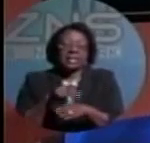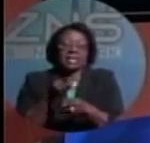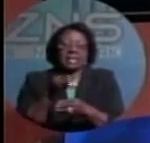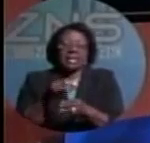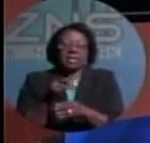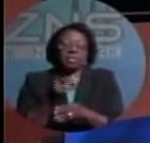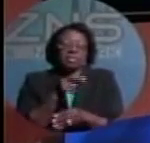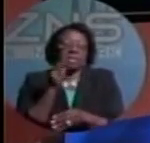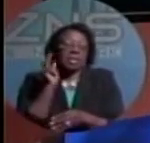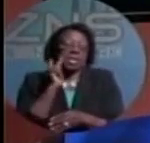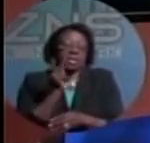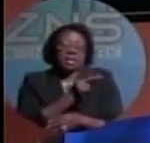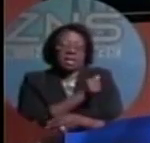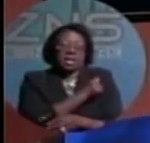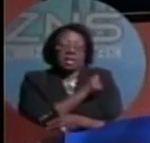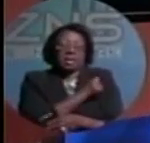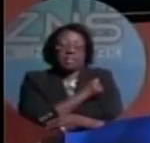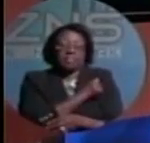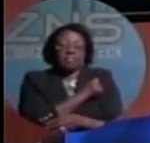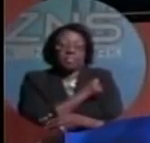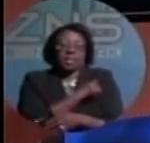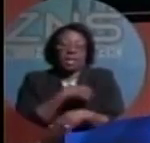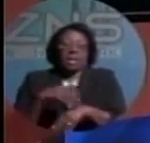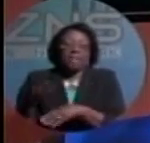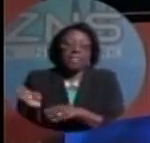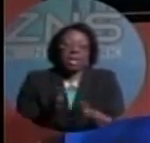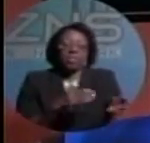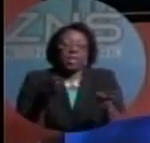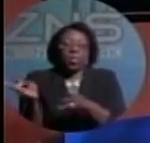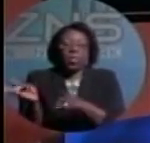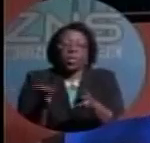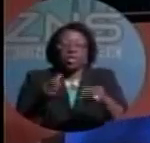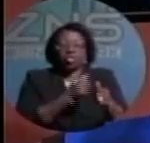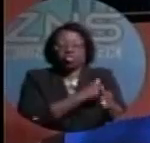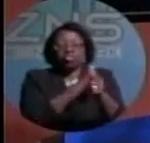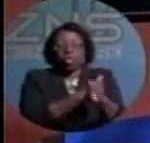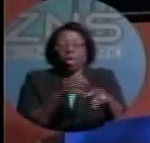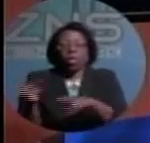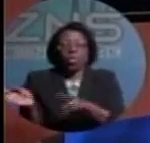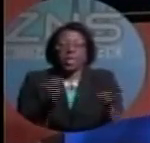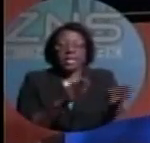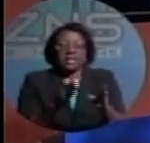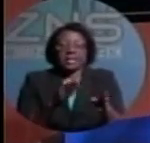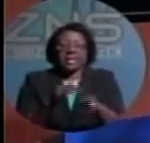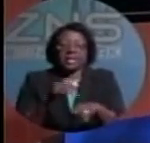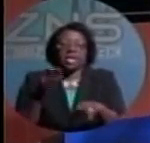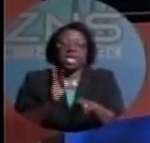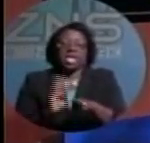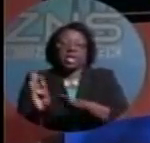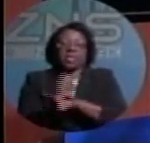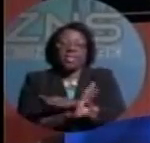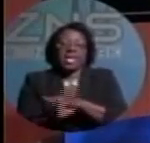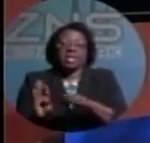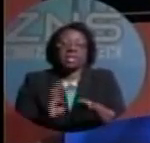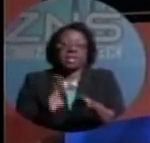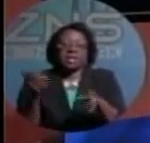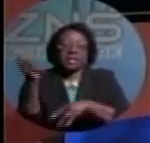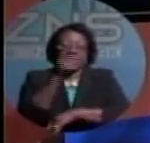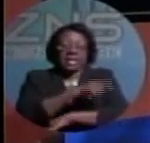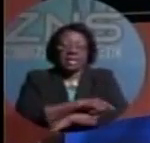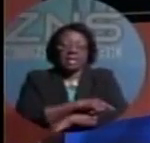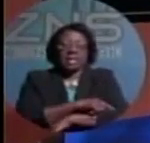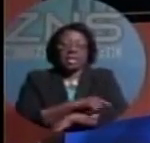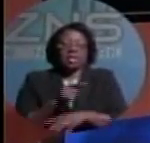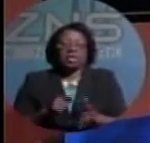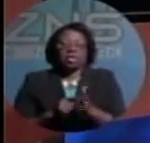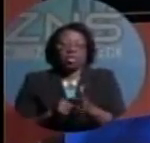Adderley. Thanks for joining us. Battering winds and heavy rains in Jamaica today were the first indication of Hurricane Sandy's